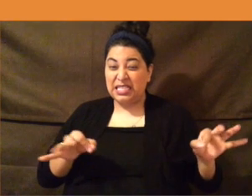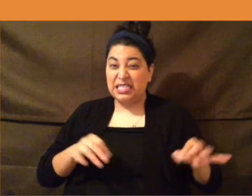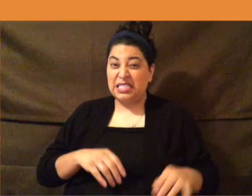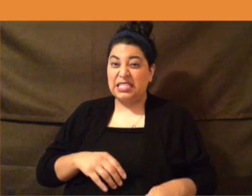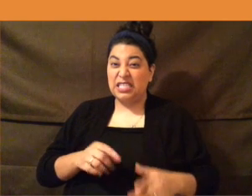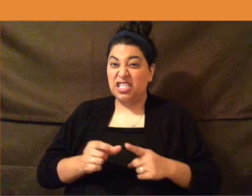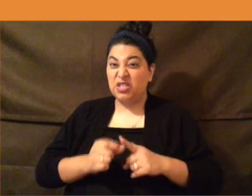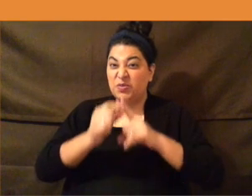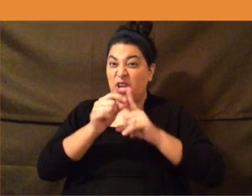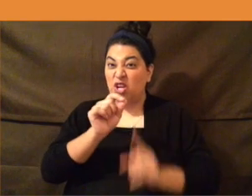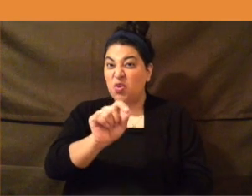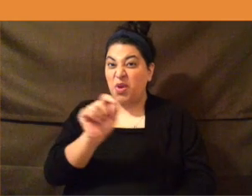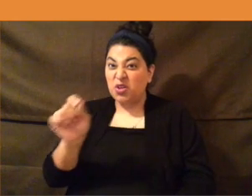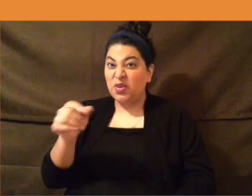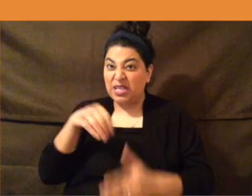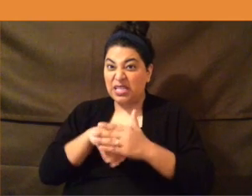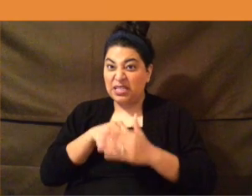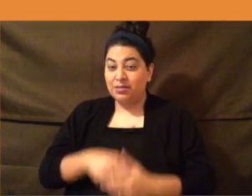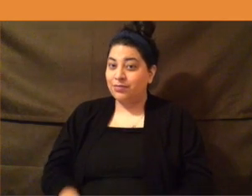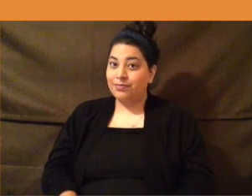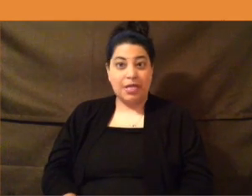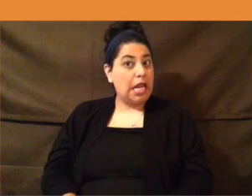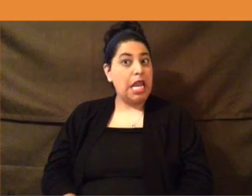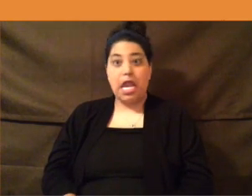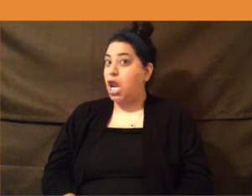Do you see any special punctuation in them?